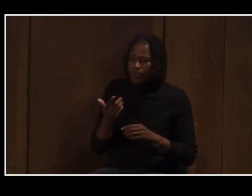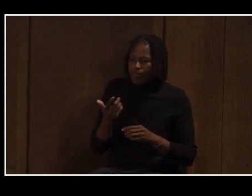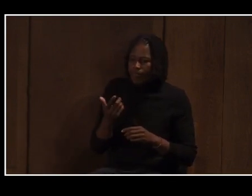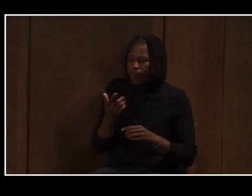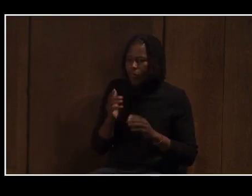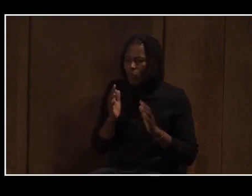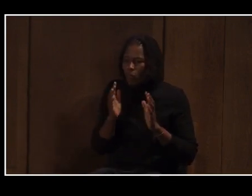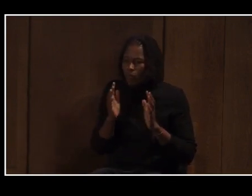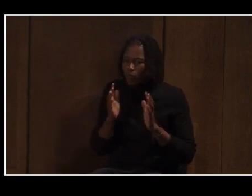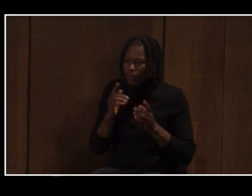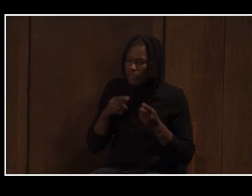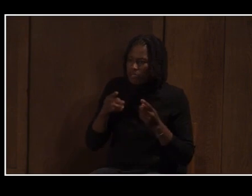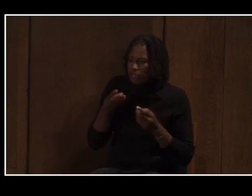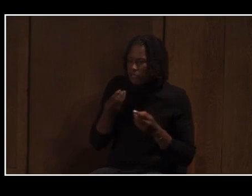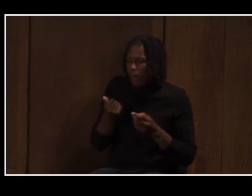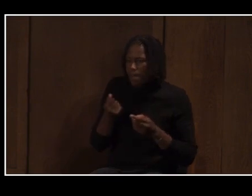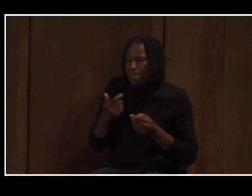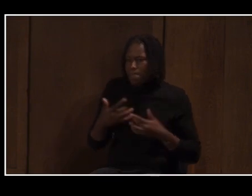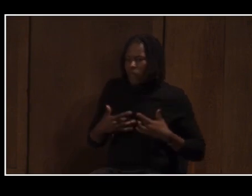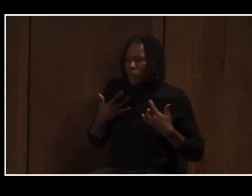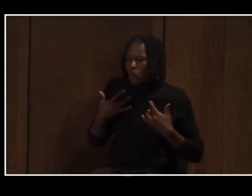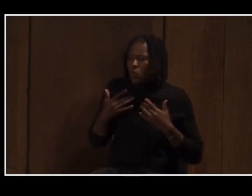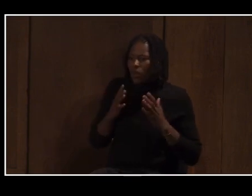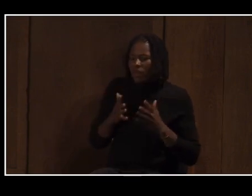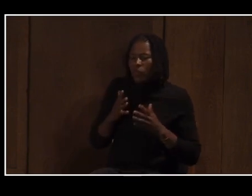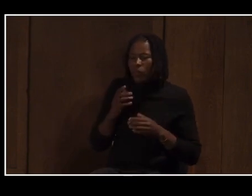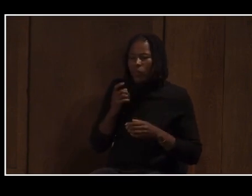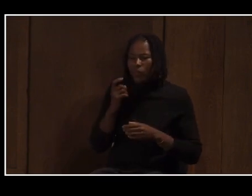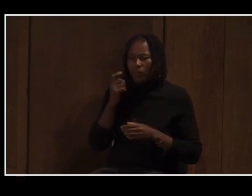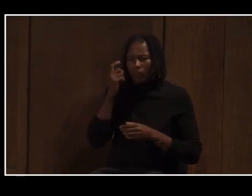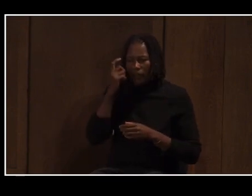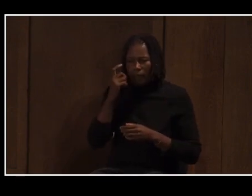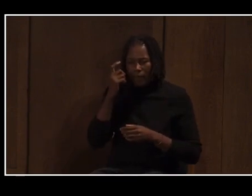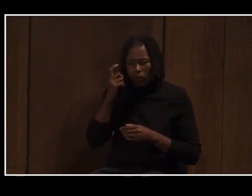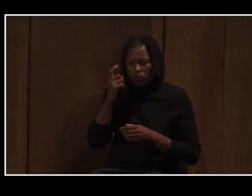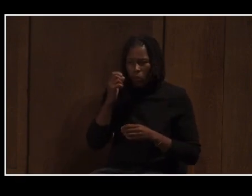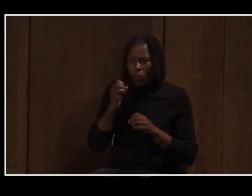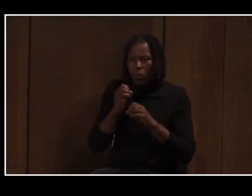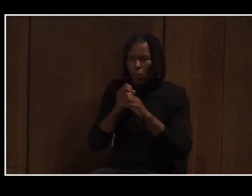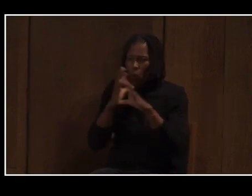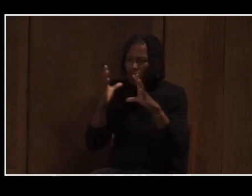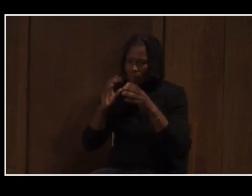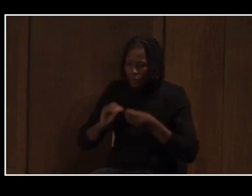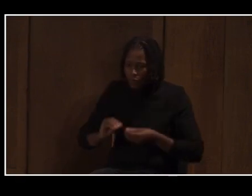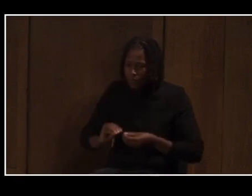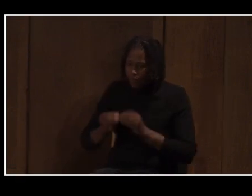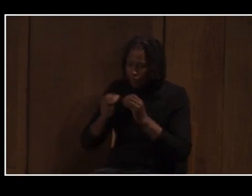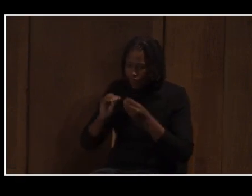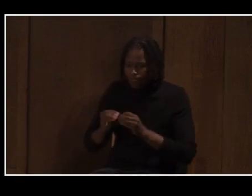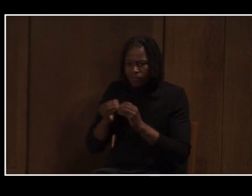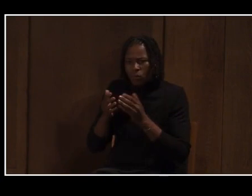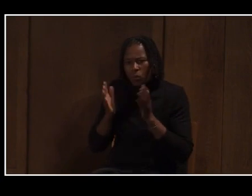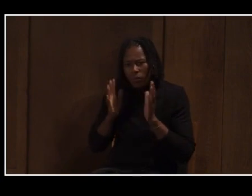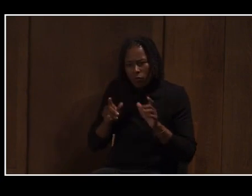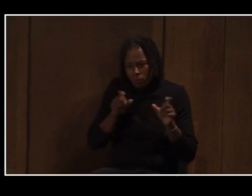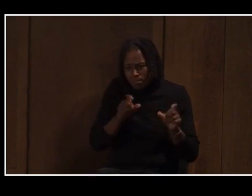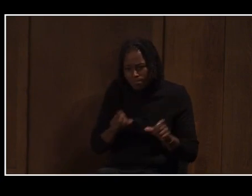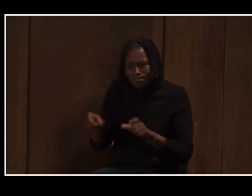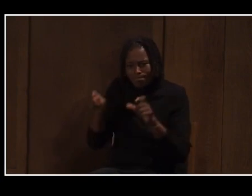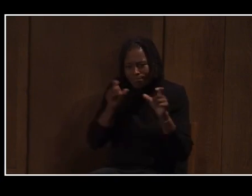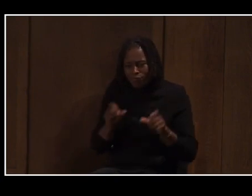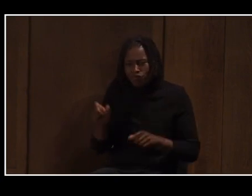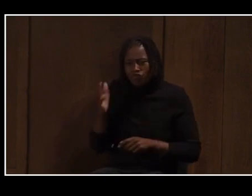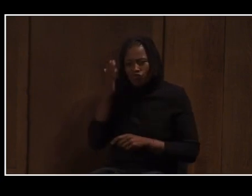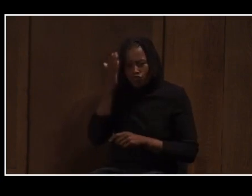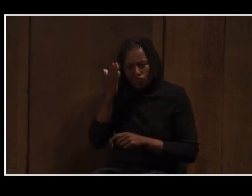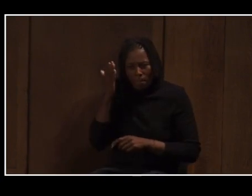around the concept of the imagination, the concept of creativity, the concept of us to dream, that we can dream to